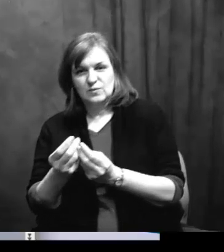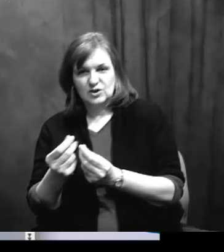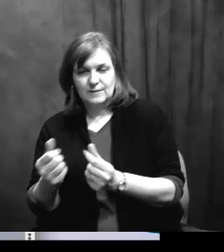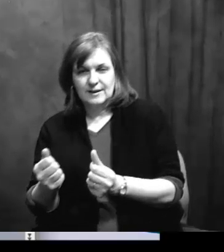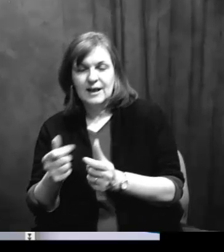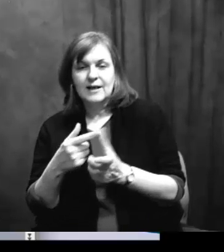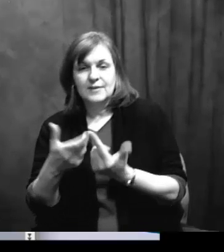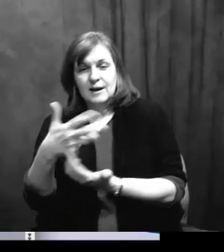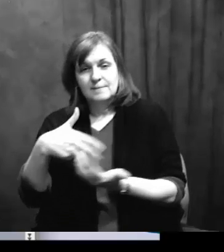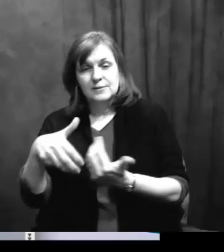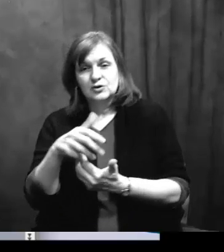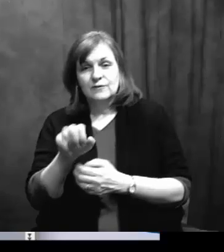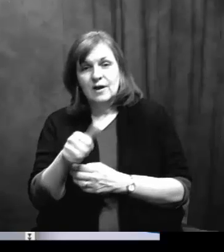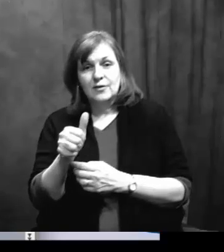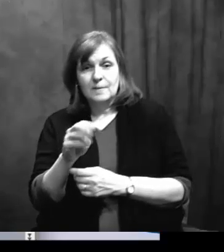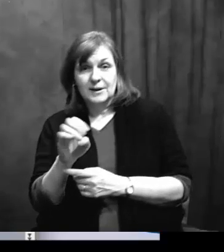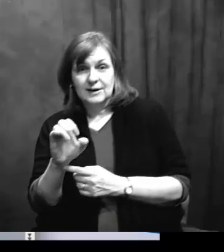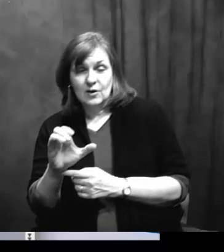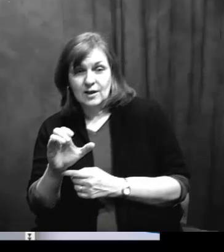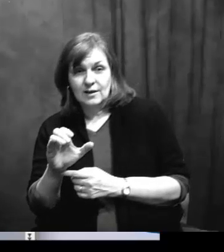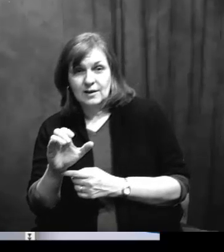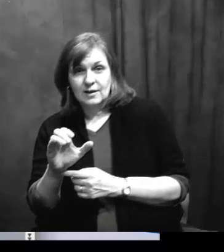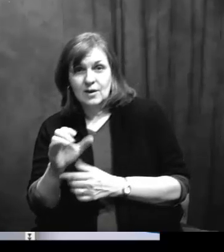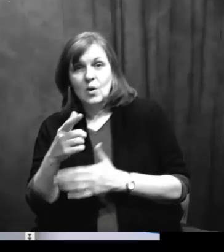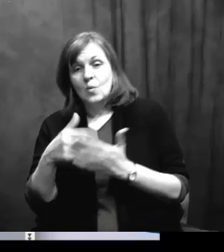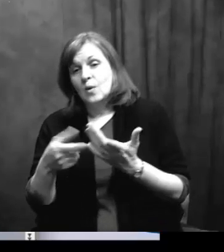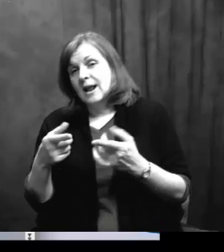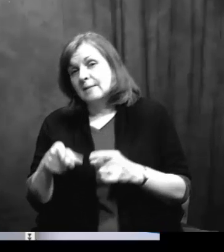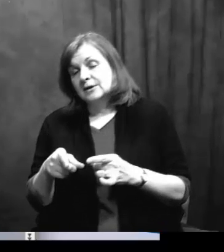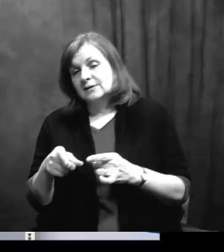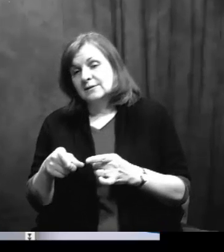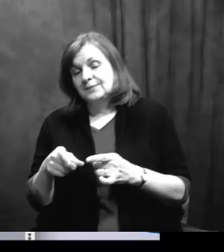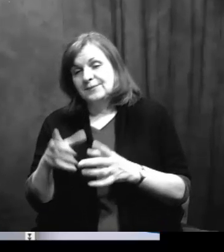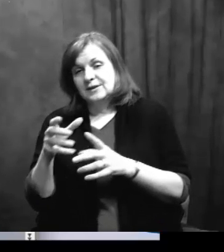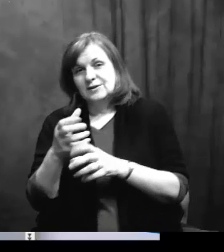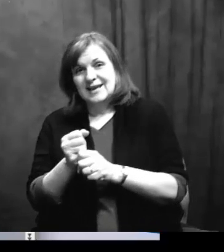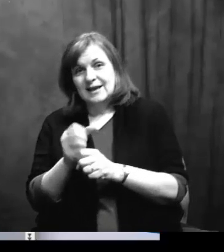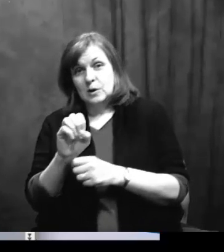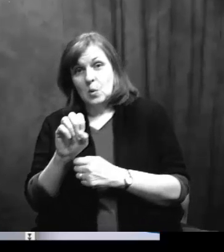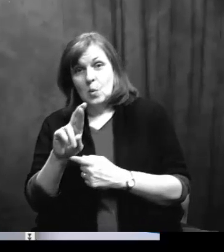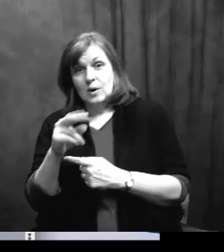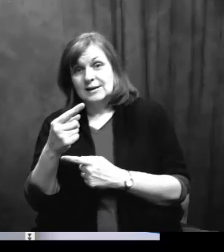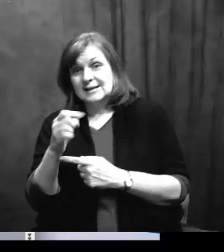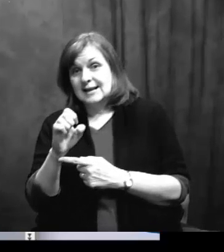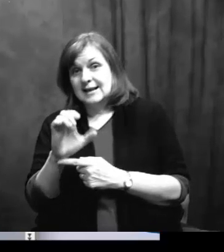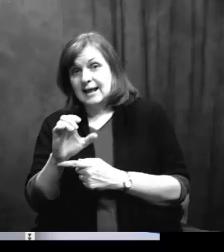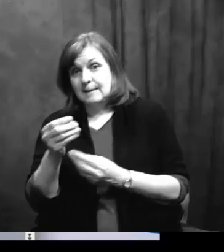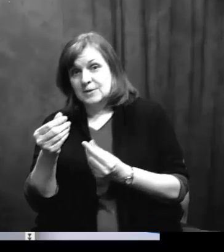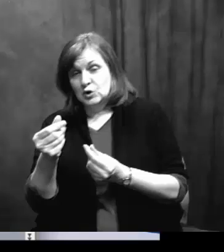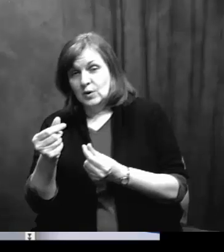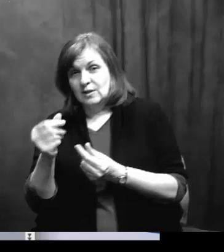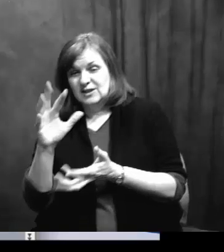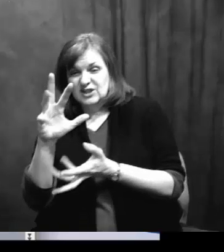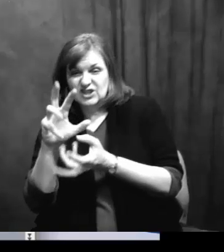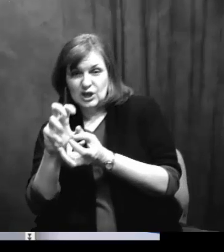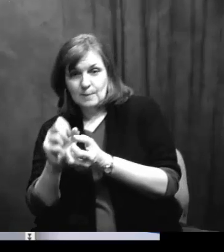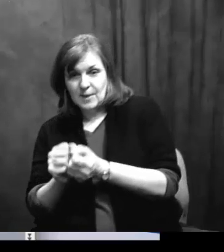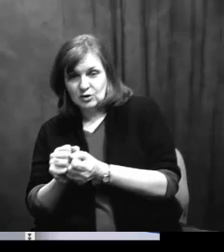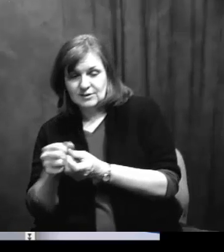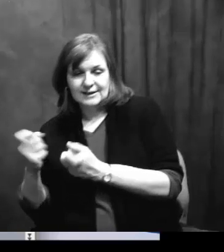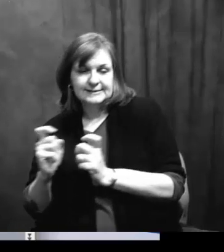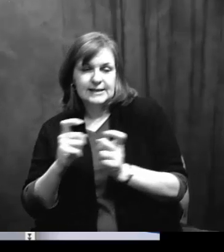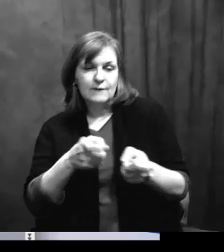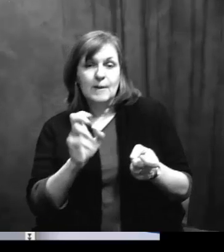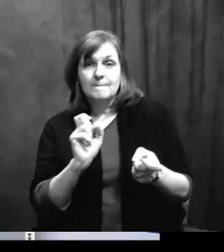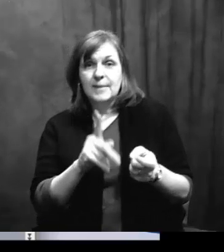and a mixture of bacteria. And so what we're looking for here is returning a decomposed